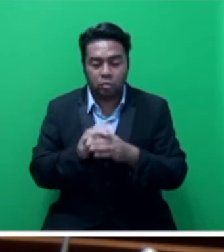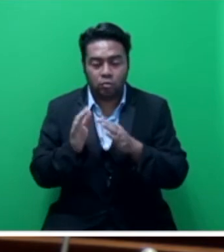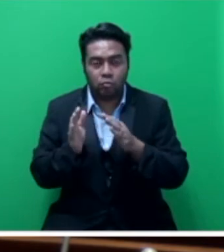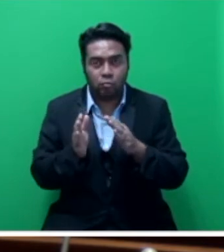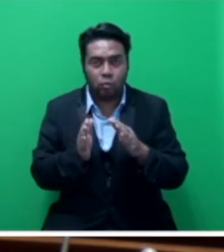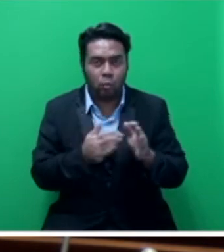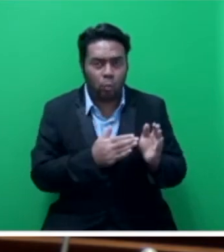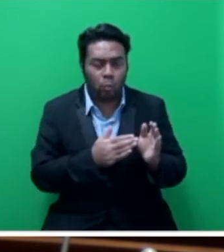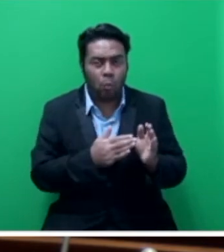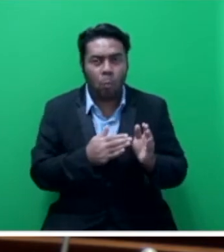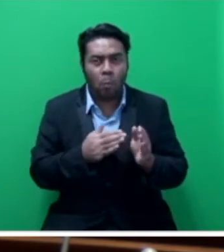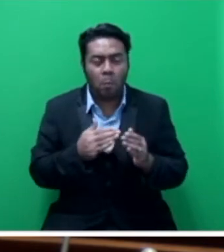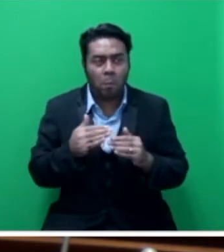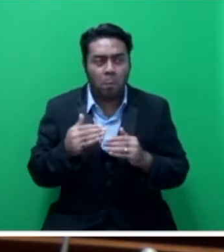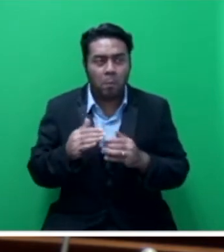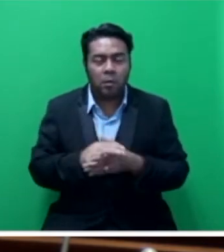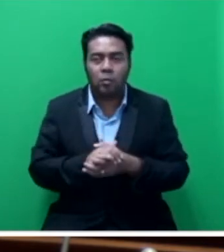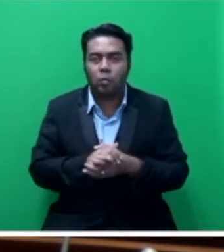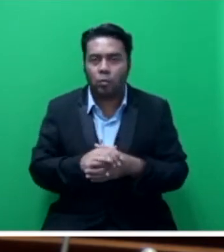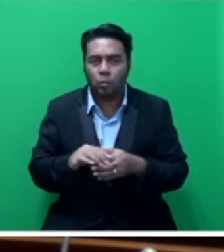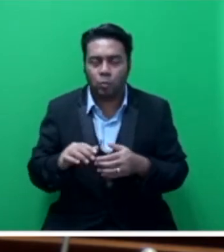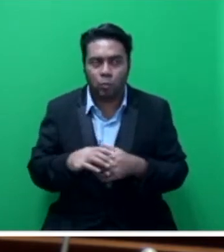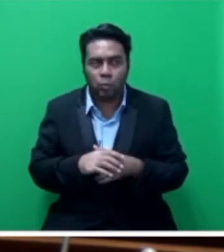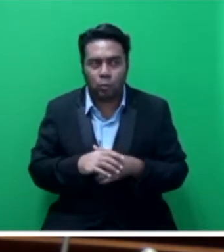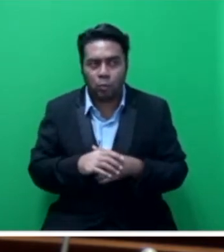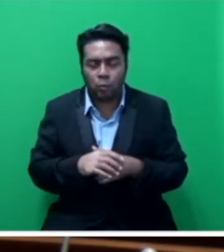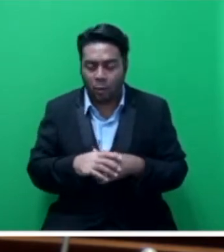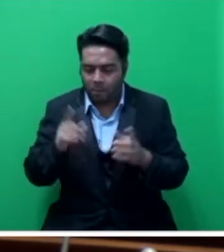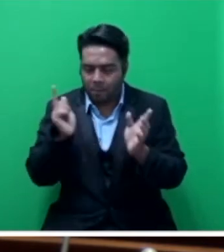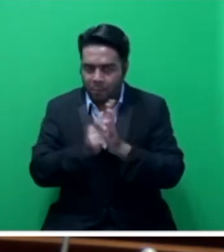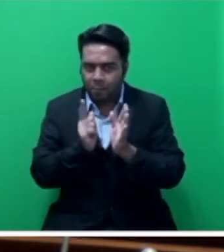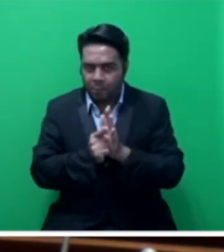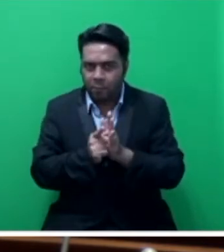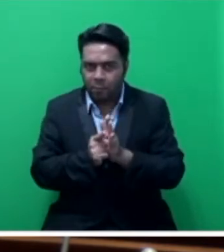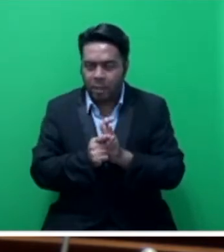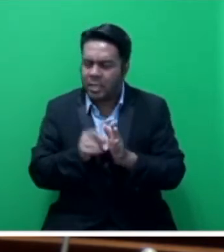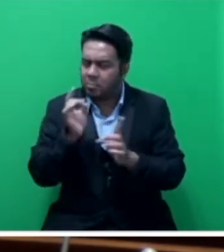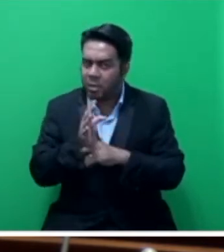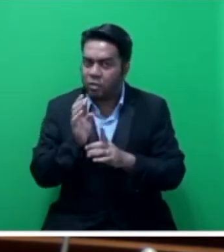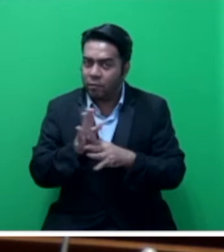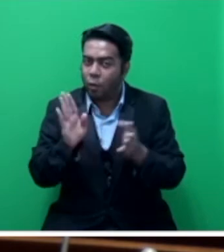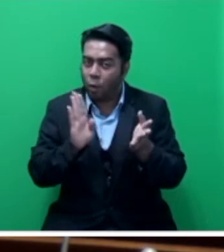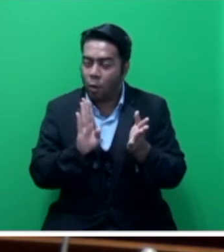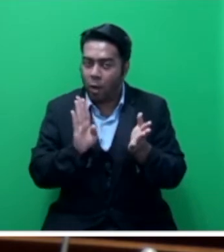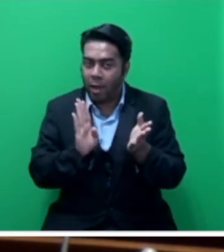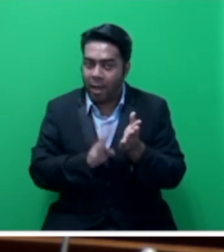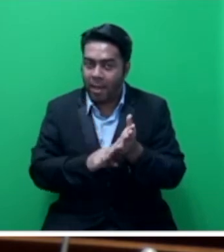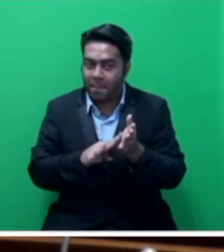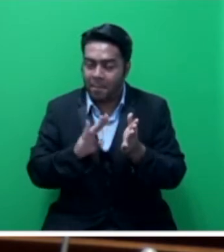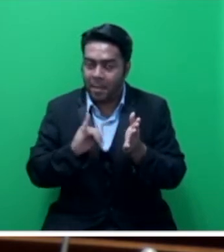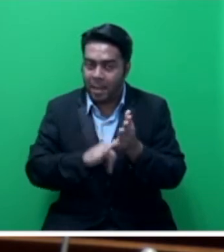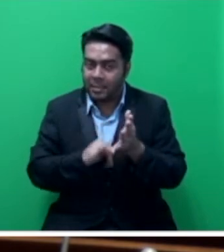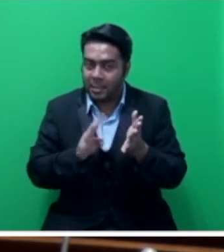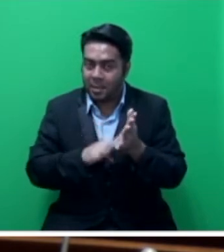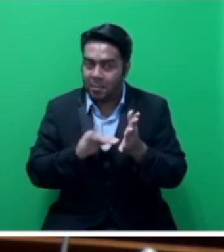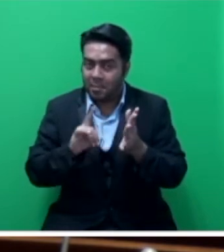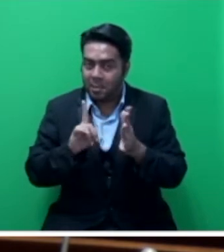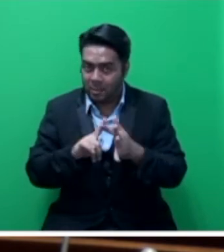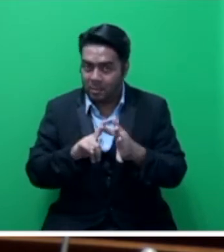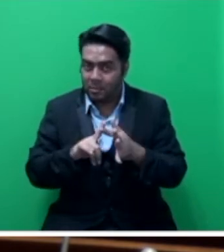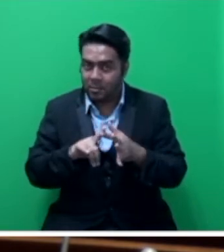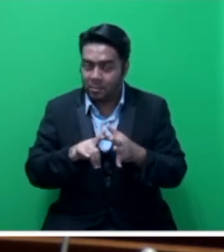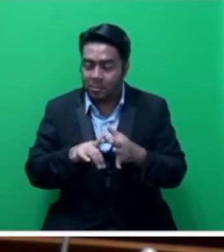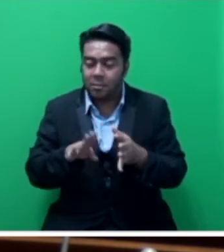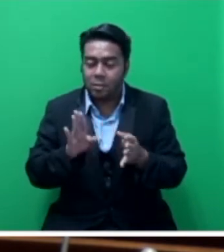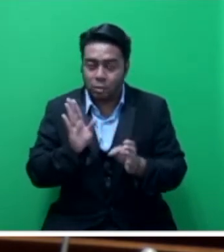bureaucratic obstacles to fast-track approval processes, especially for MSMEs. There is now no longer the need, as we